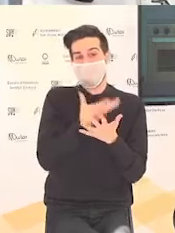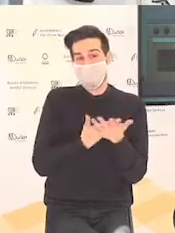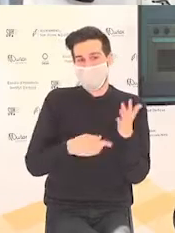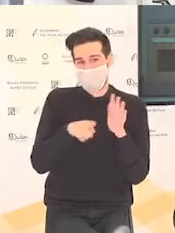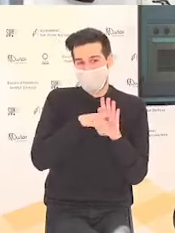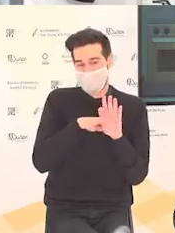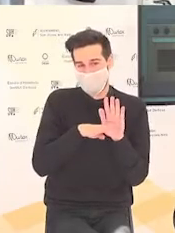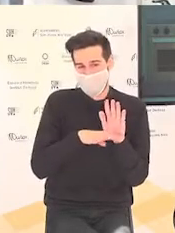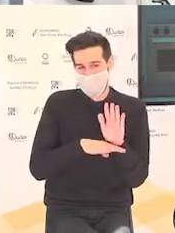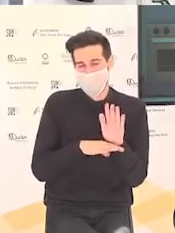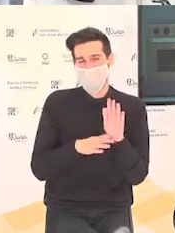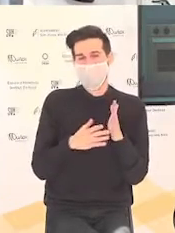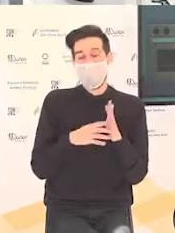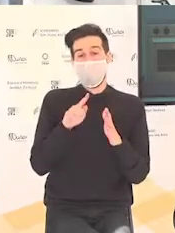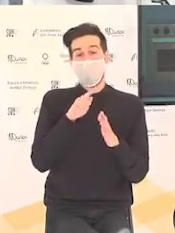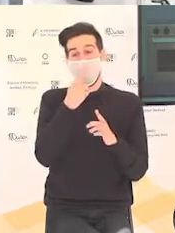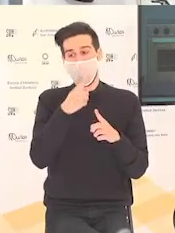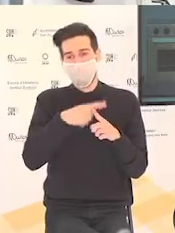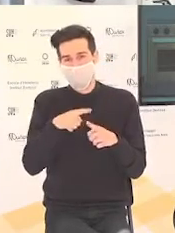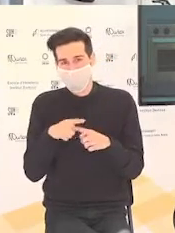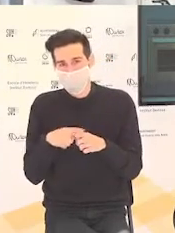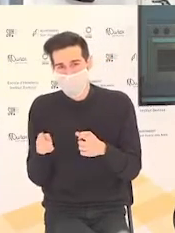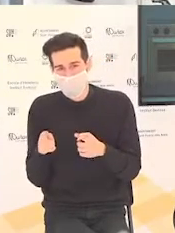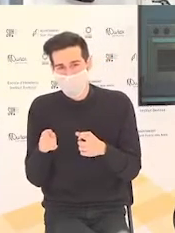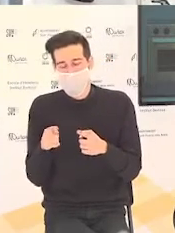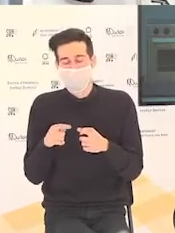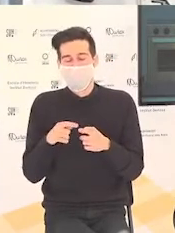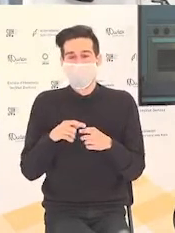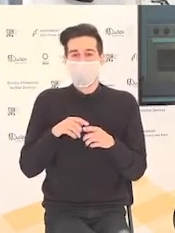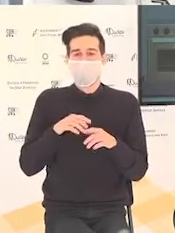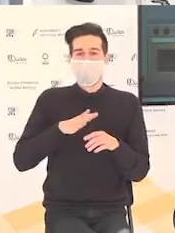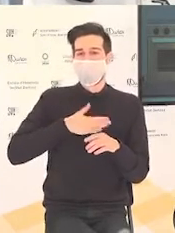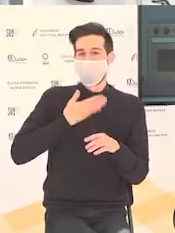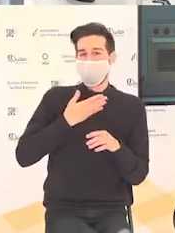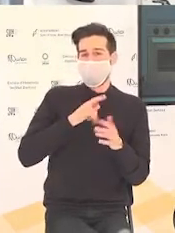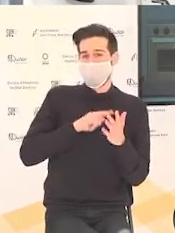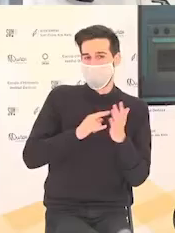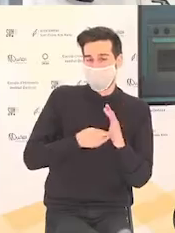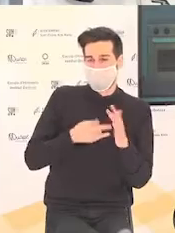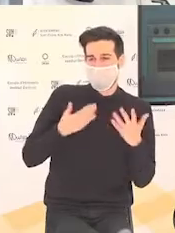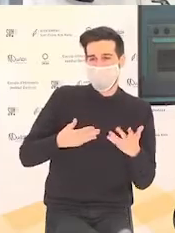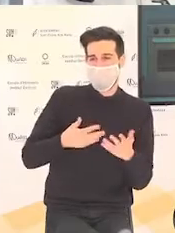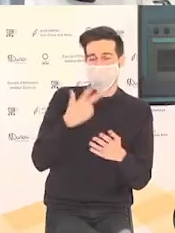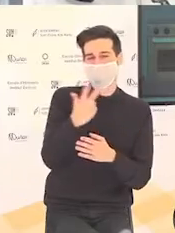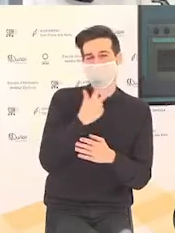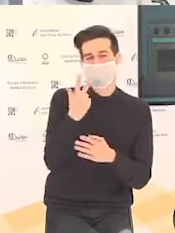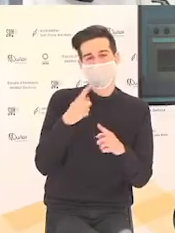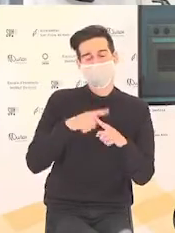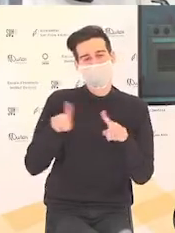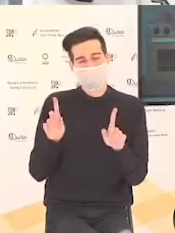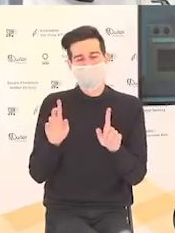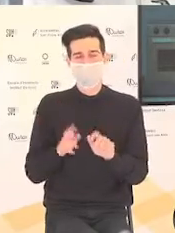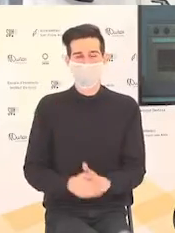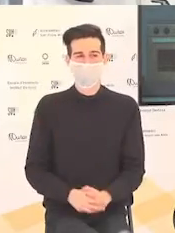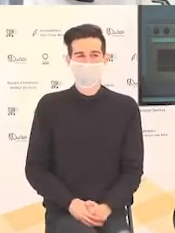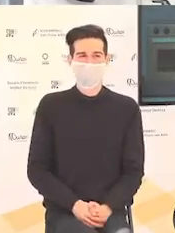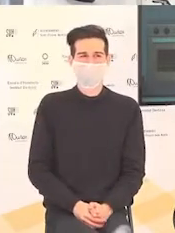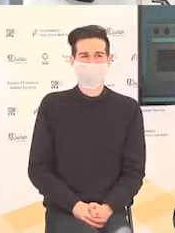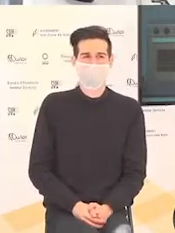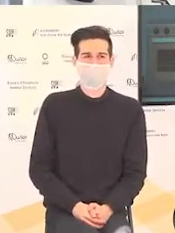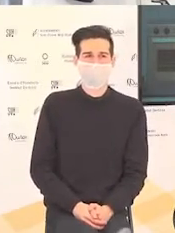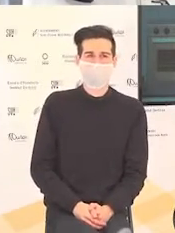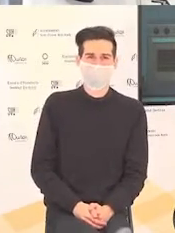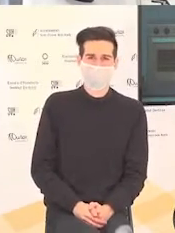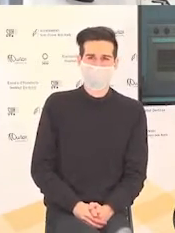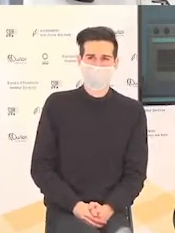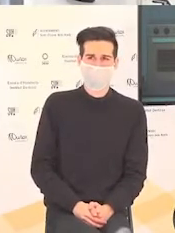Si tengo tres, lo puedo solucionar o disimular un poquito mejor. But the ones you're going to be tasting, they're all ready and they're really